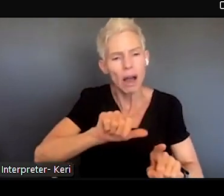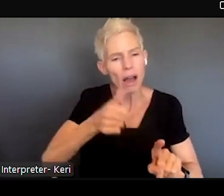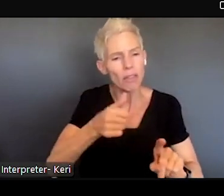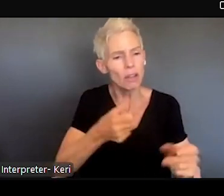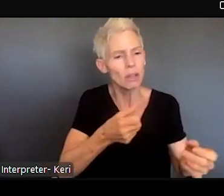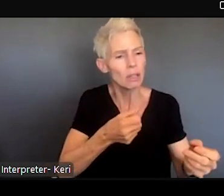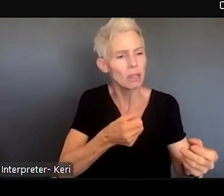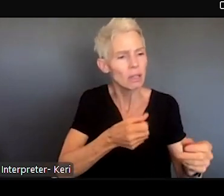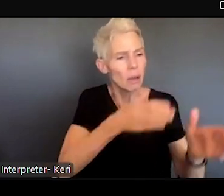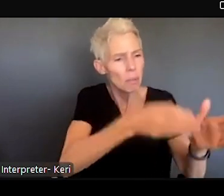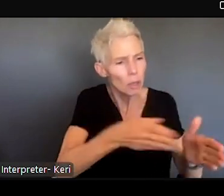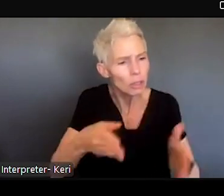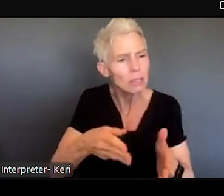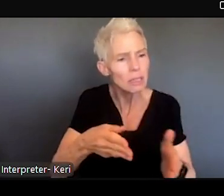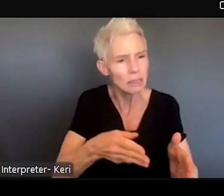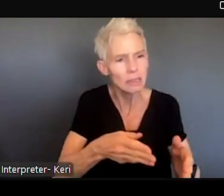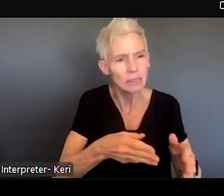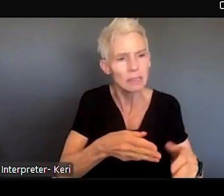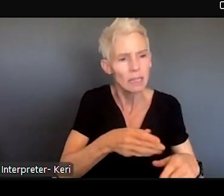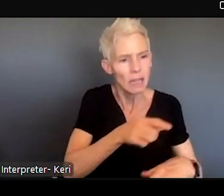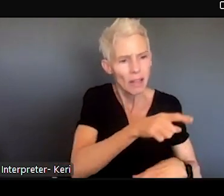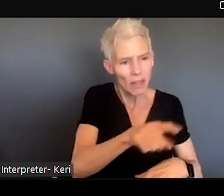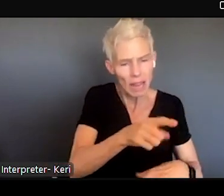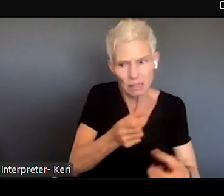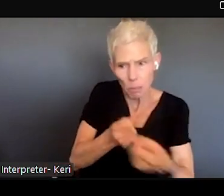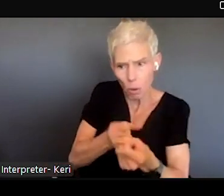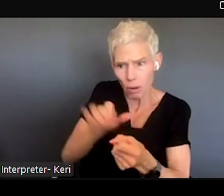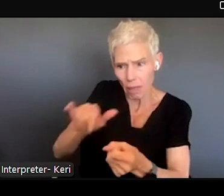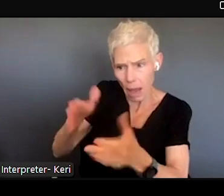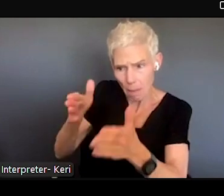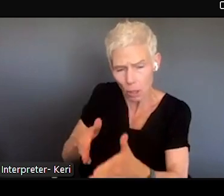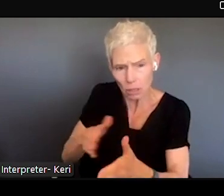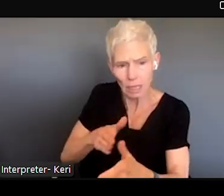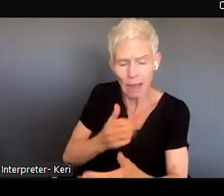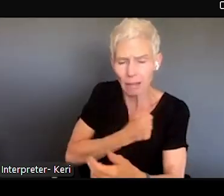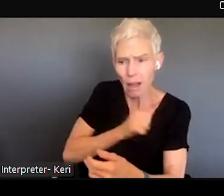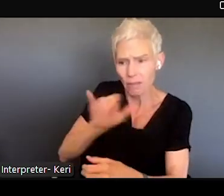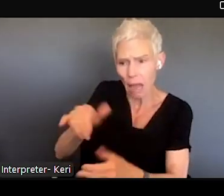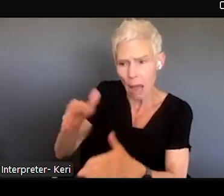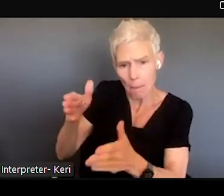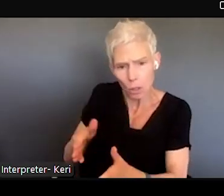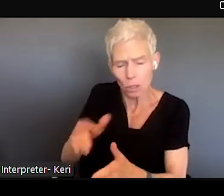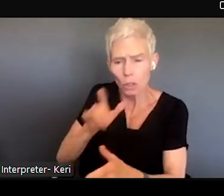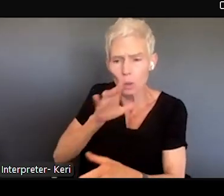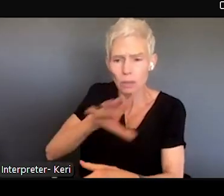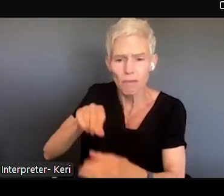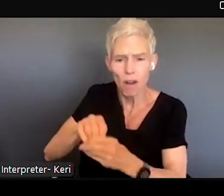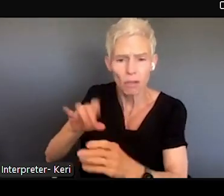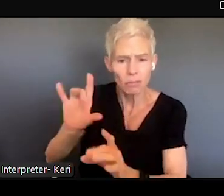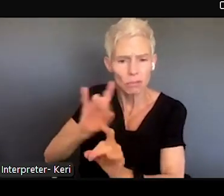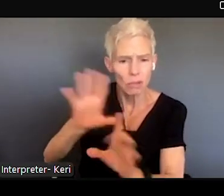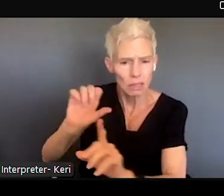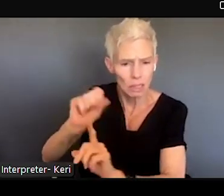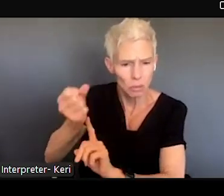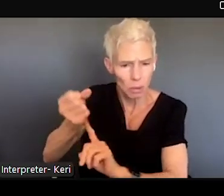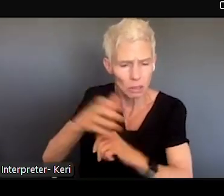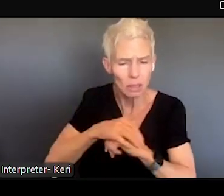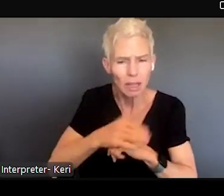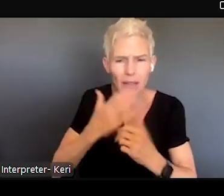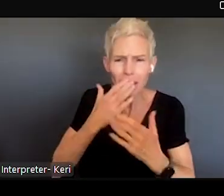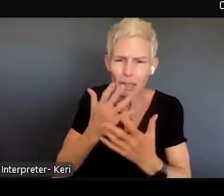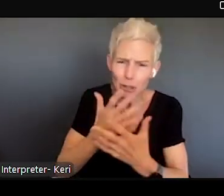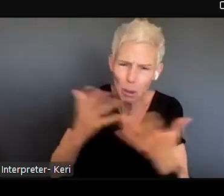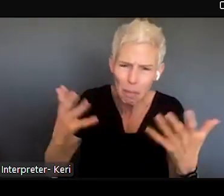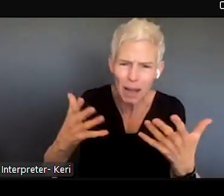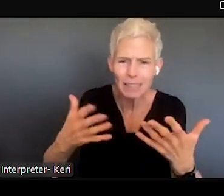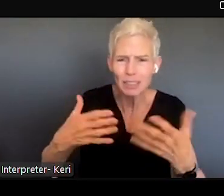are engaged and love that person too. So, thank you guys so very much for talking a little